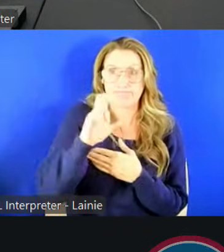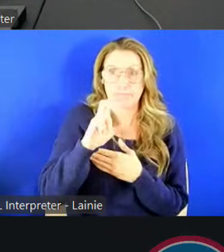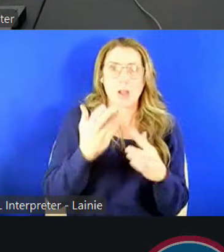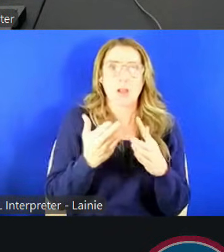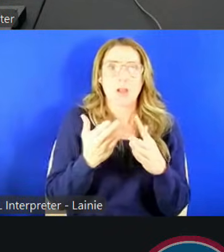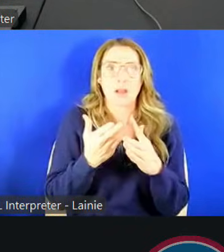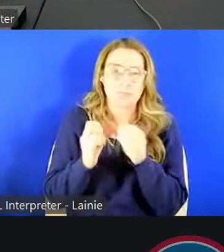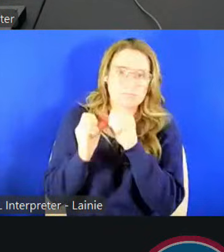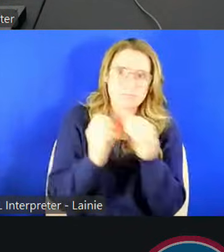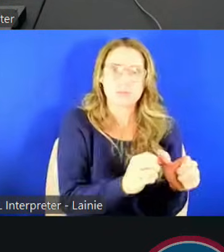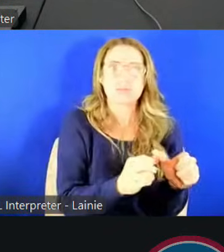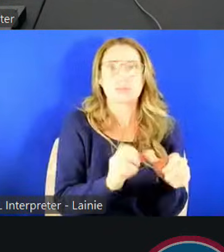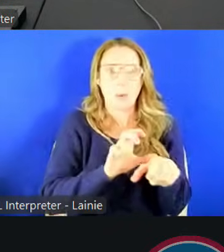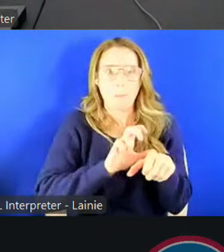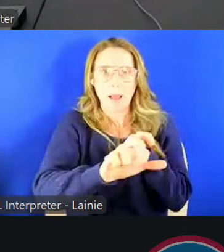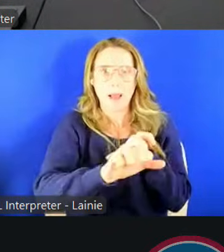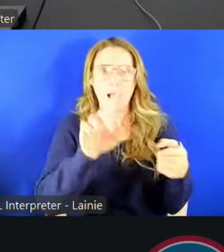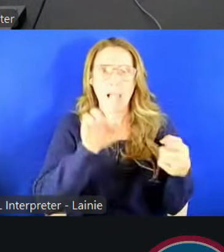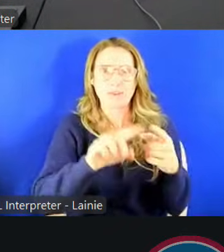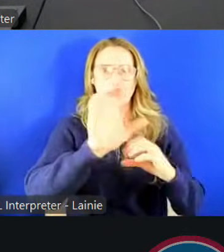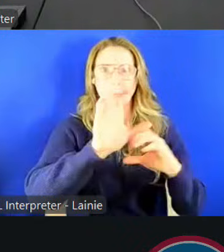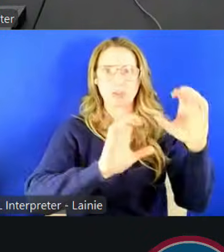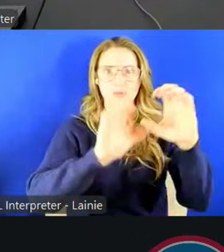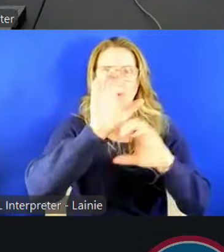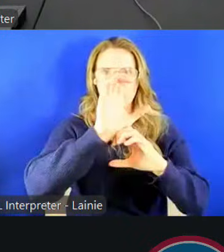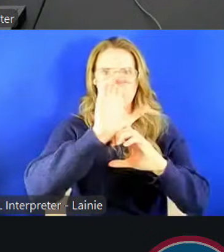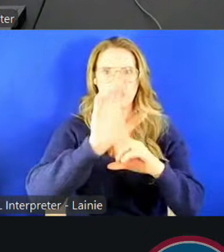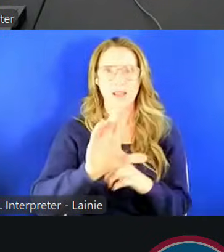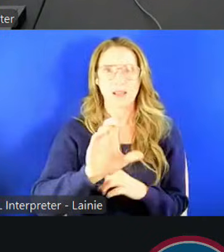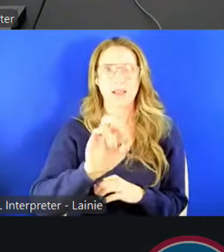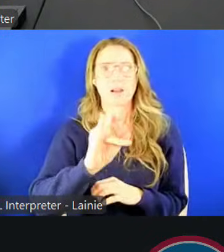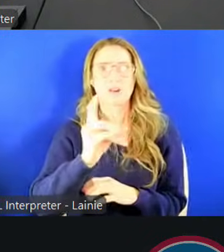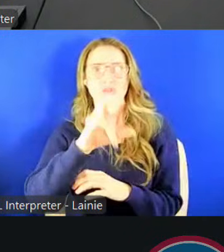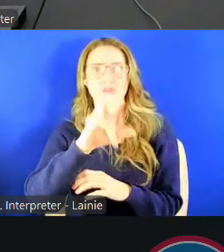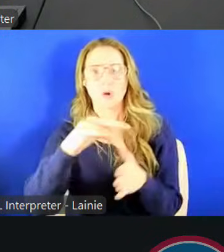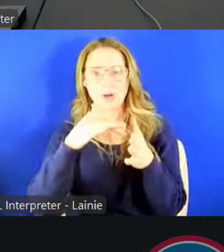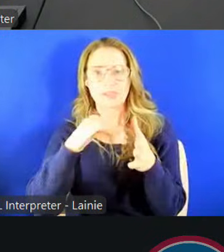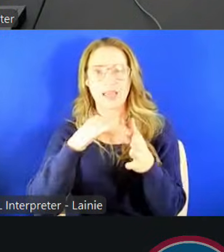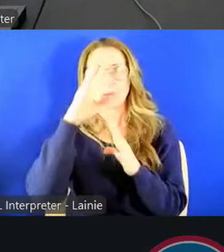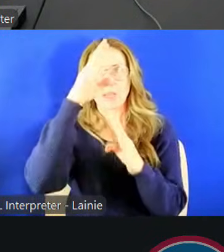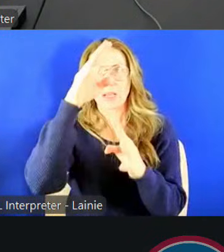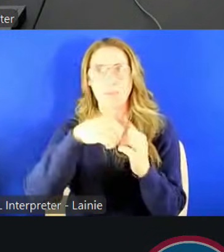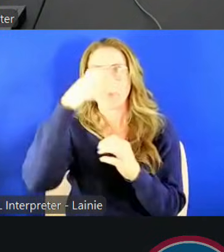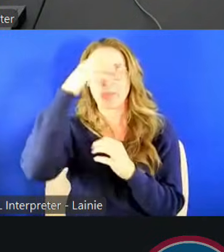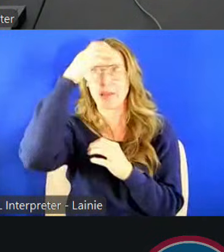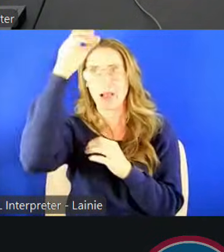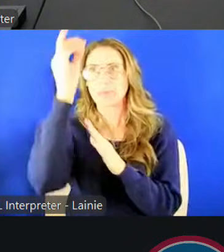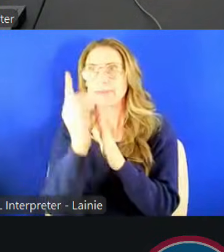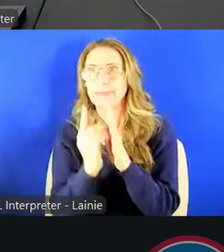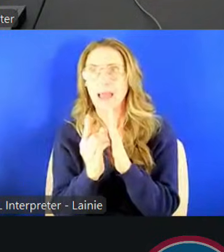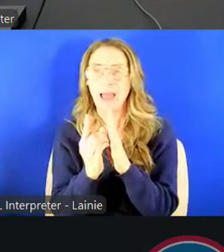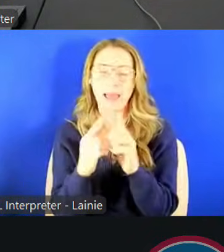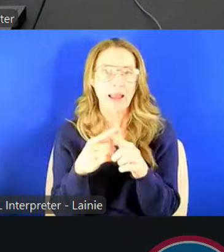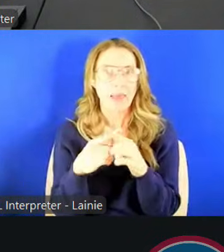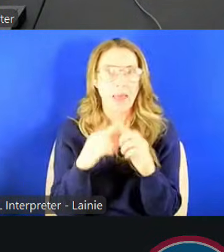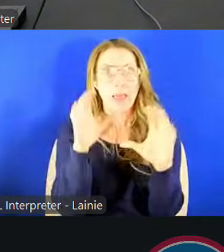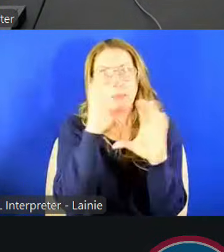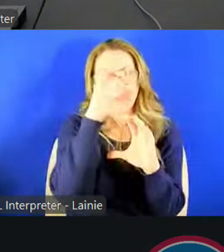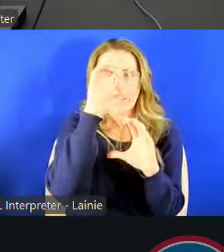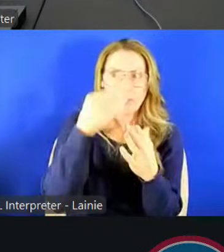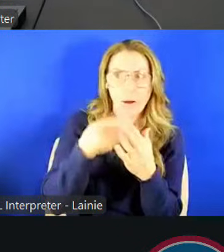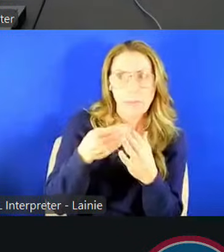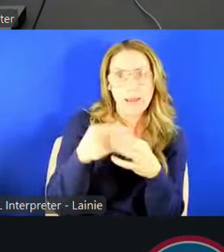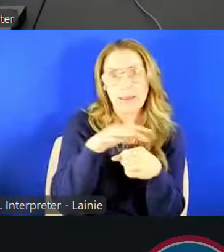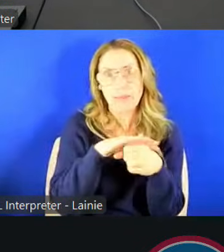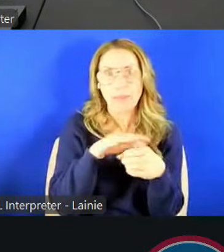construction. So whereas the corridor study will come up with the concept designs, and then we'll be looking for grant funding and local funds